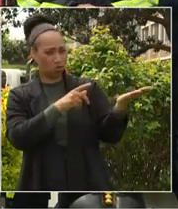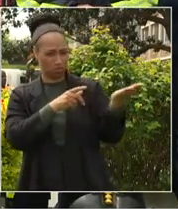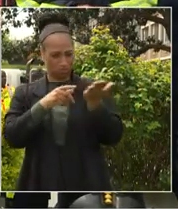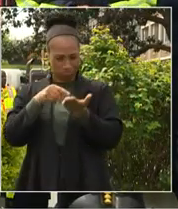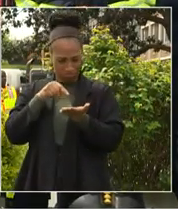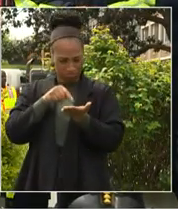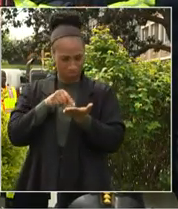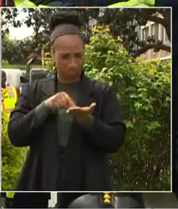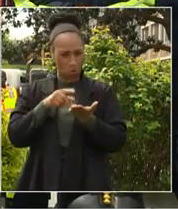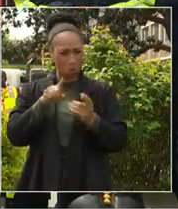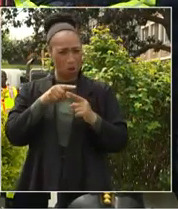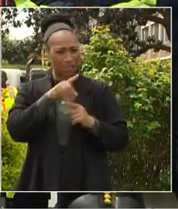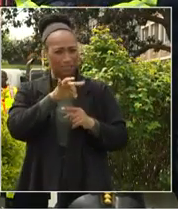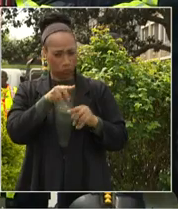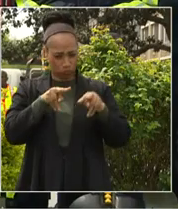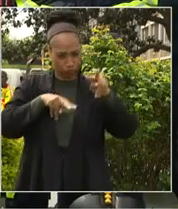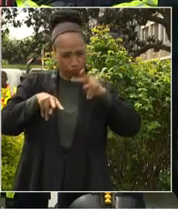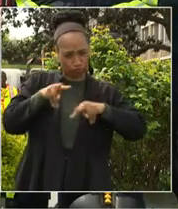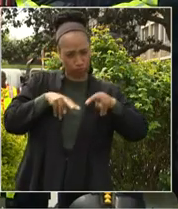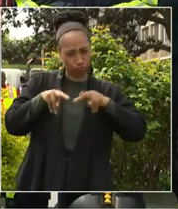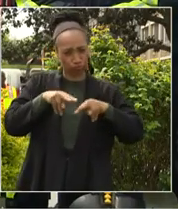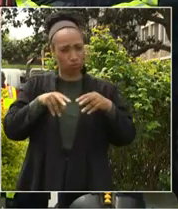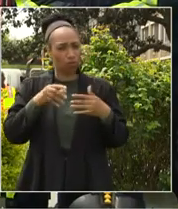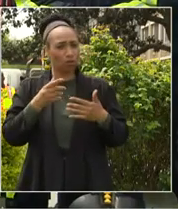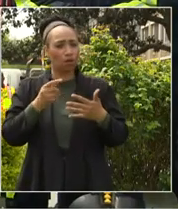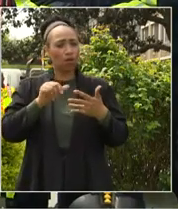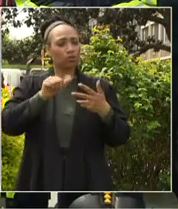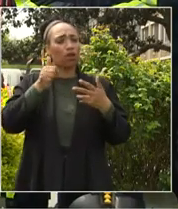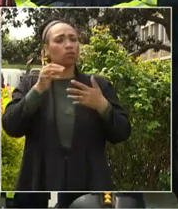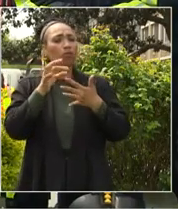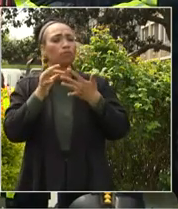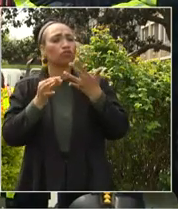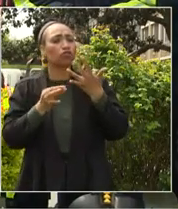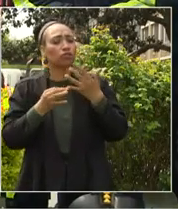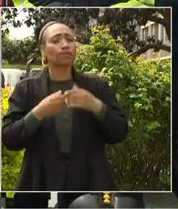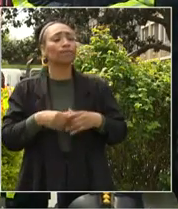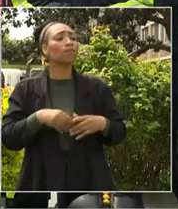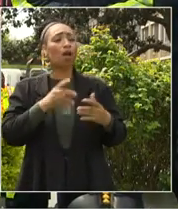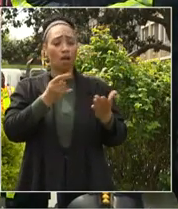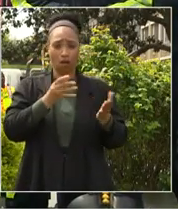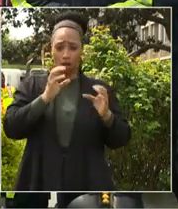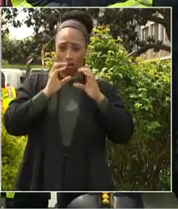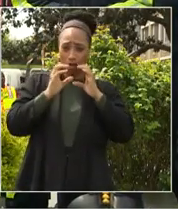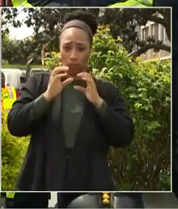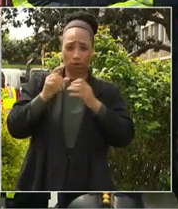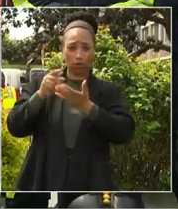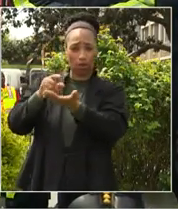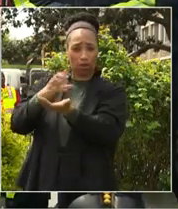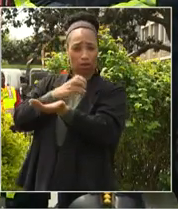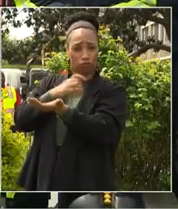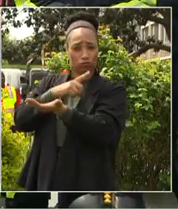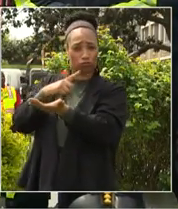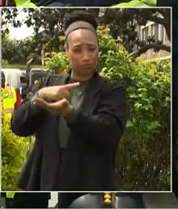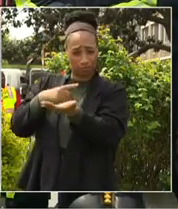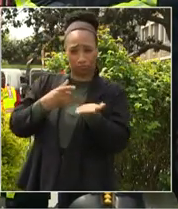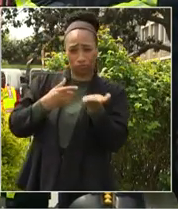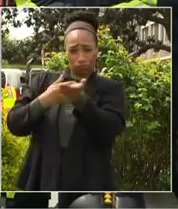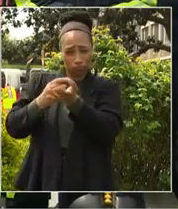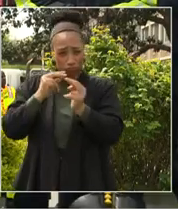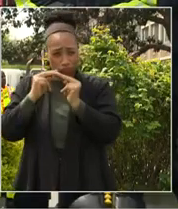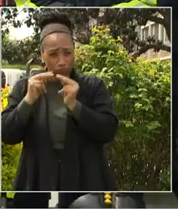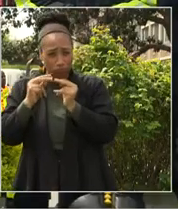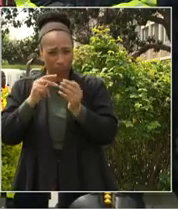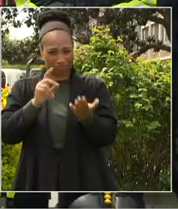the follow-up to that is just the conversations thus far with council about sort of negotiating all of this. We've had meetings